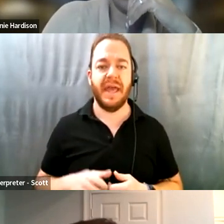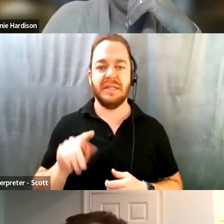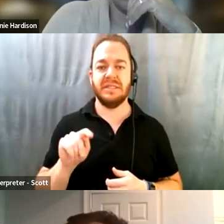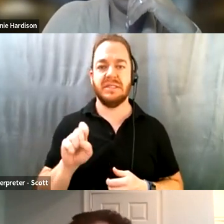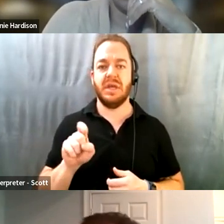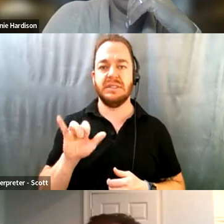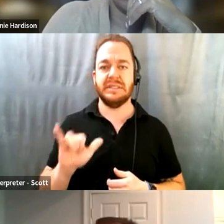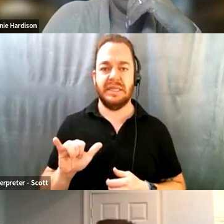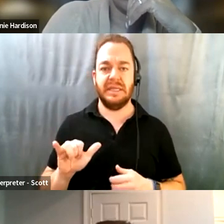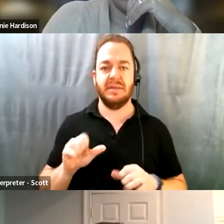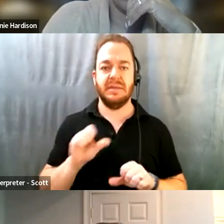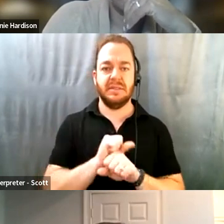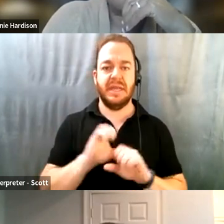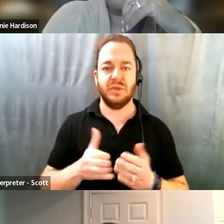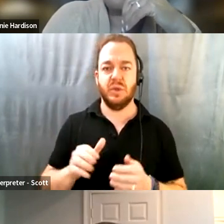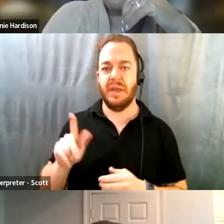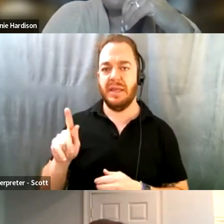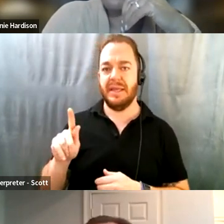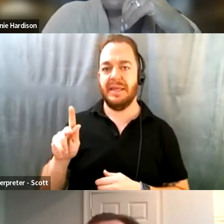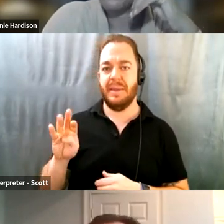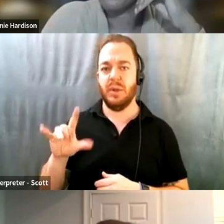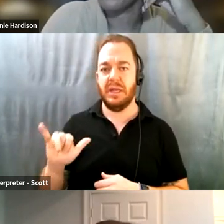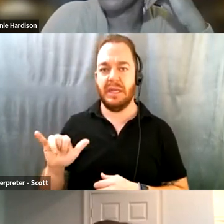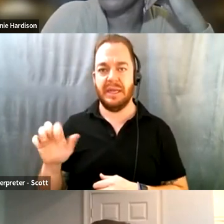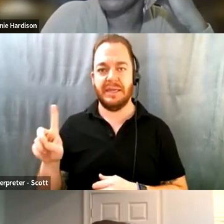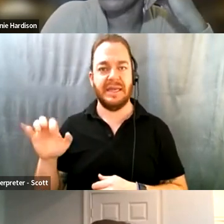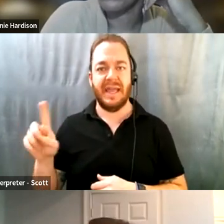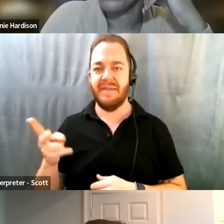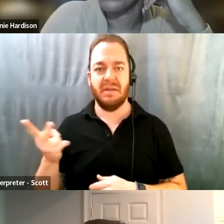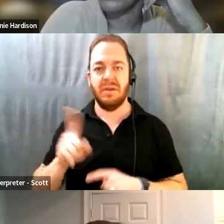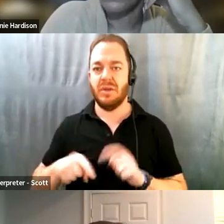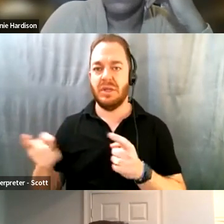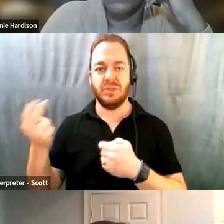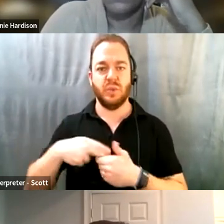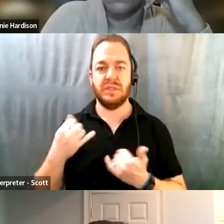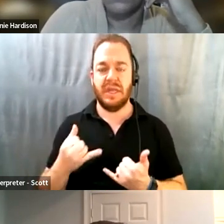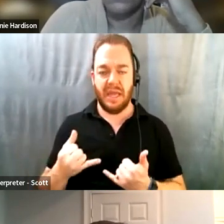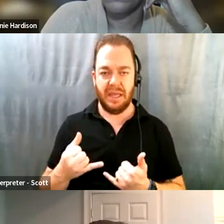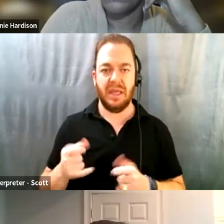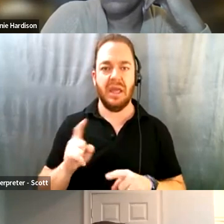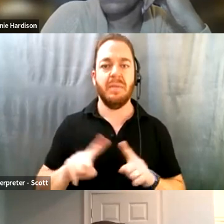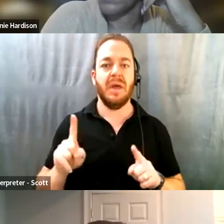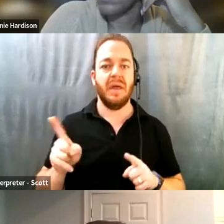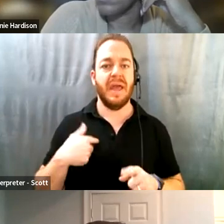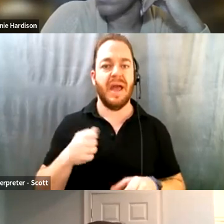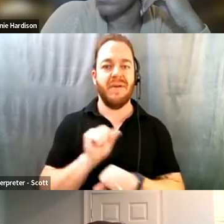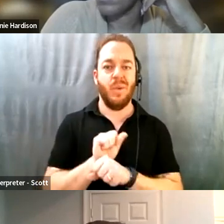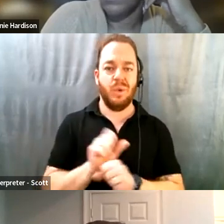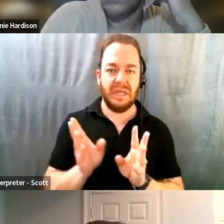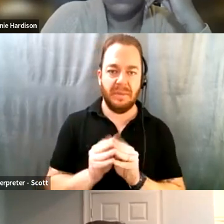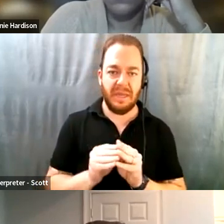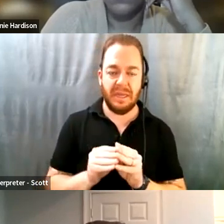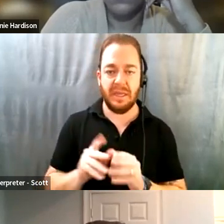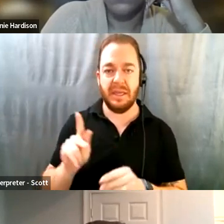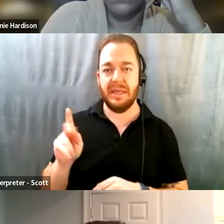neither Kimberly nor David were able to join today, but I'm signing on the working meeting. And then just to let you know,